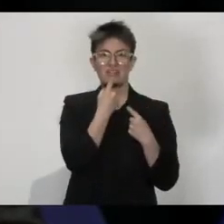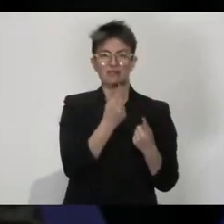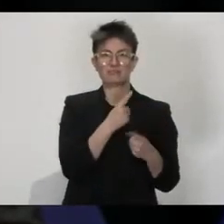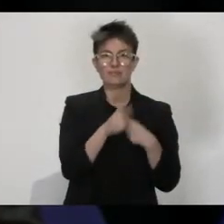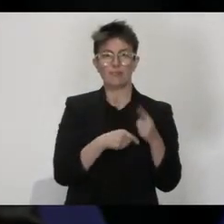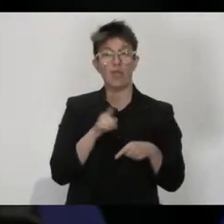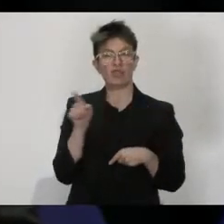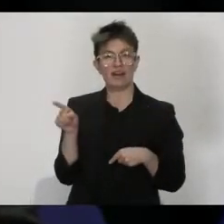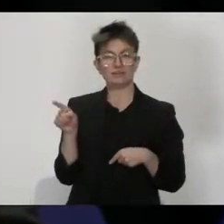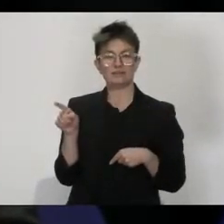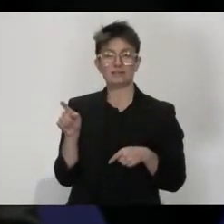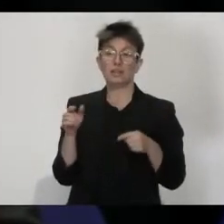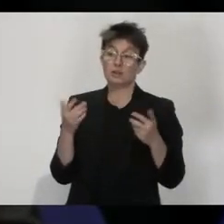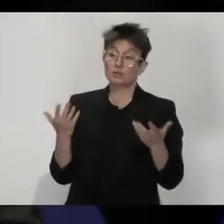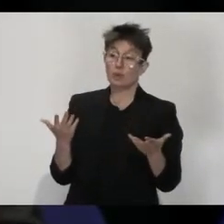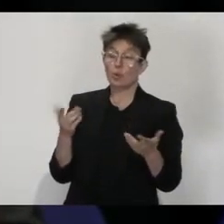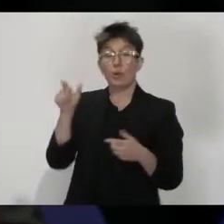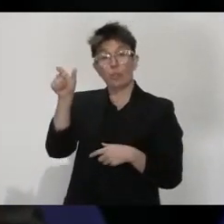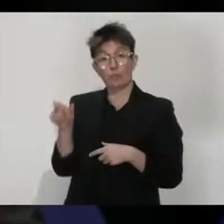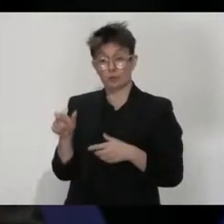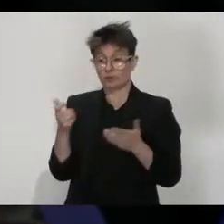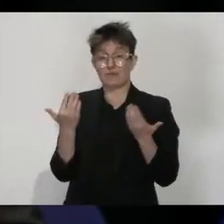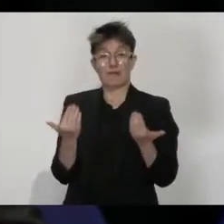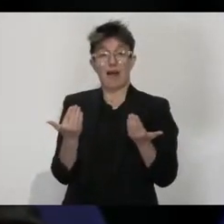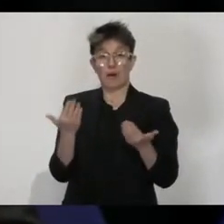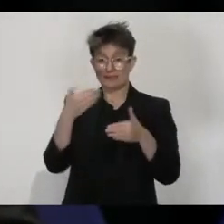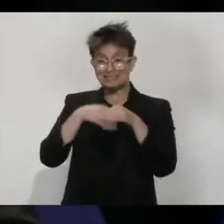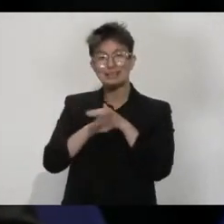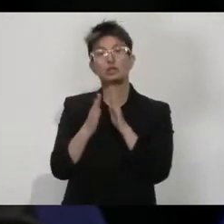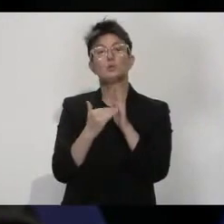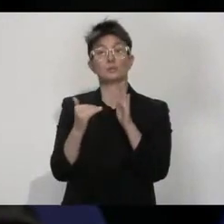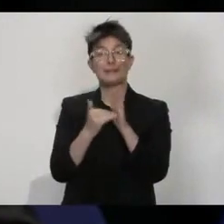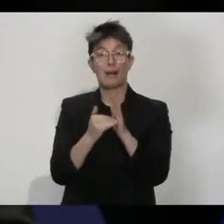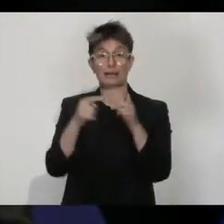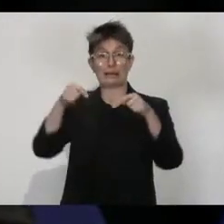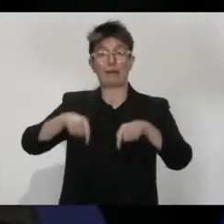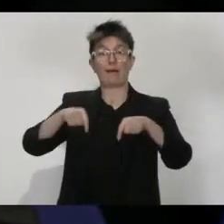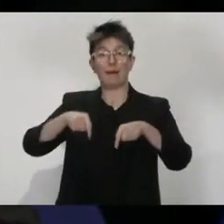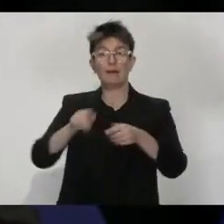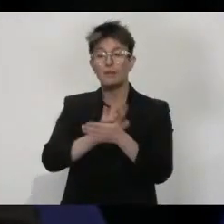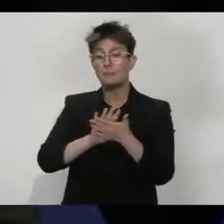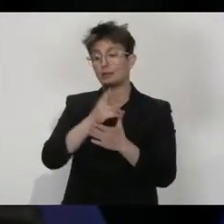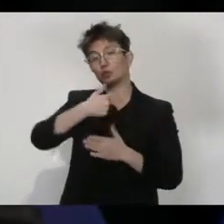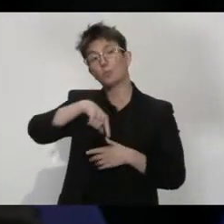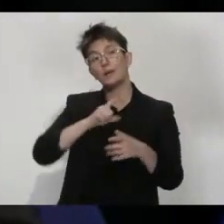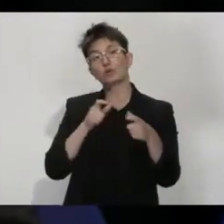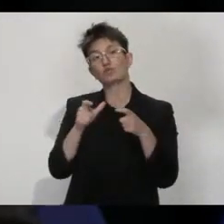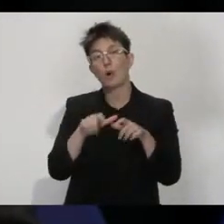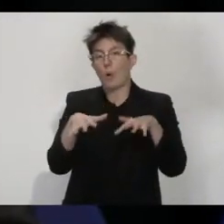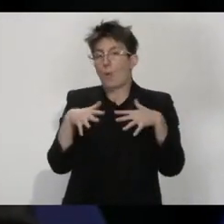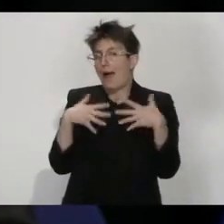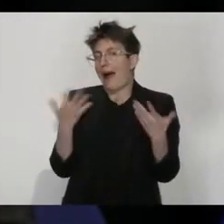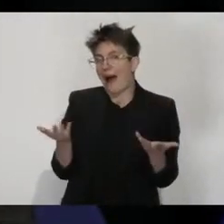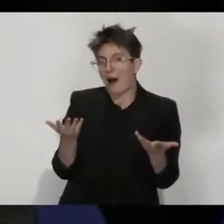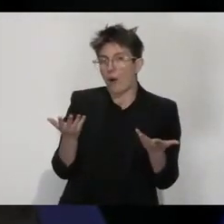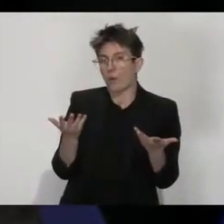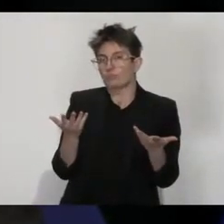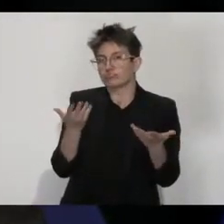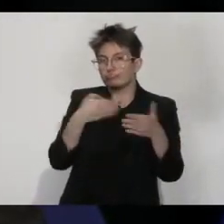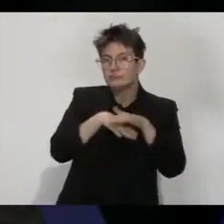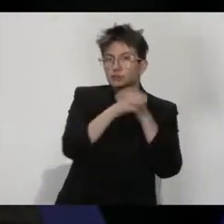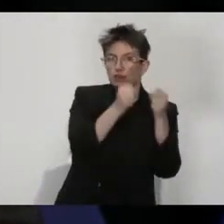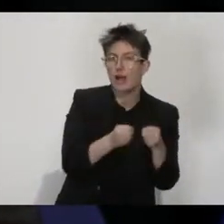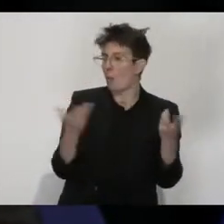Zealand, then we have complete control over the way in which he serves his sentence. So there's a number of factors to be weighed up there, but as the Prime